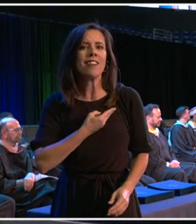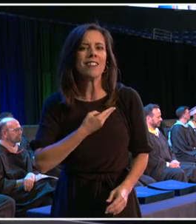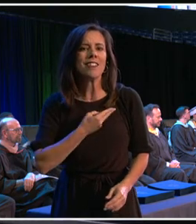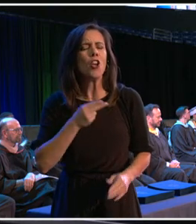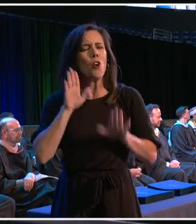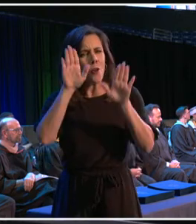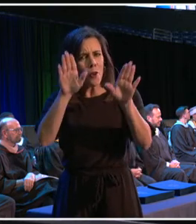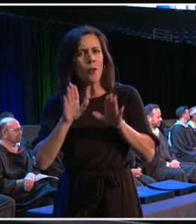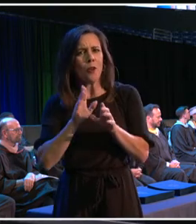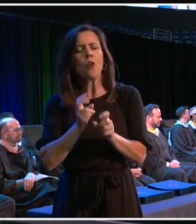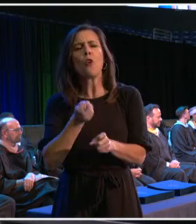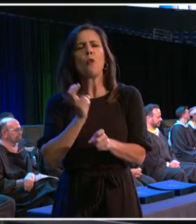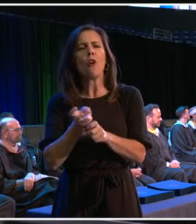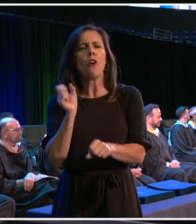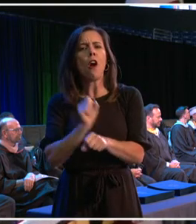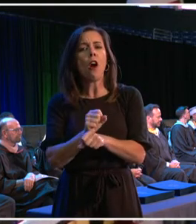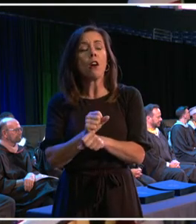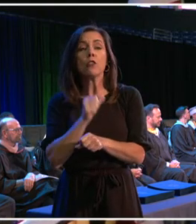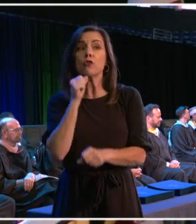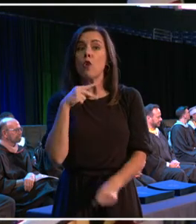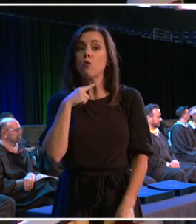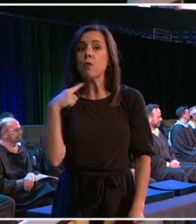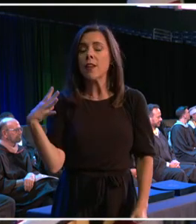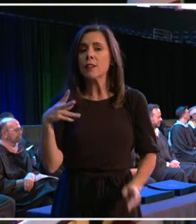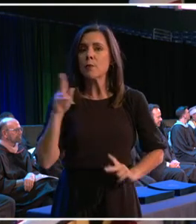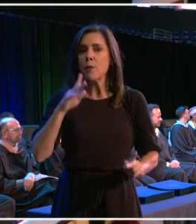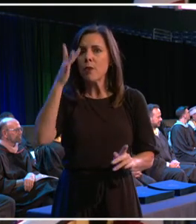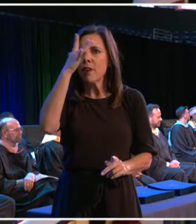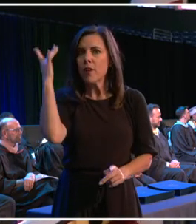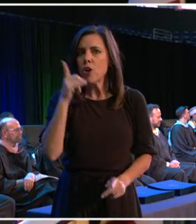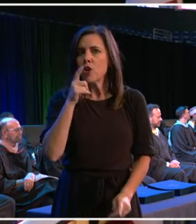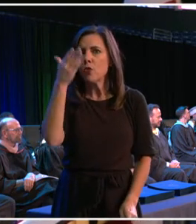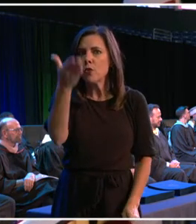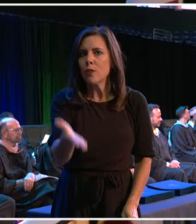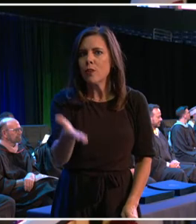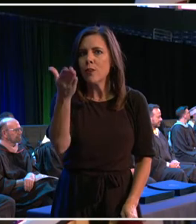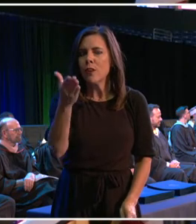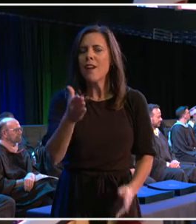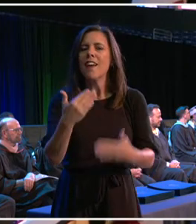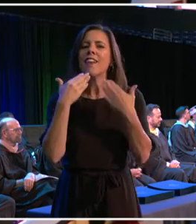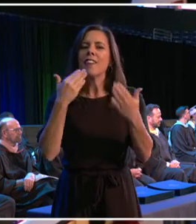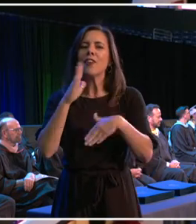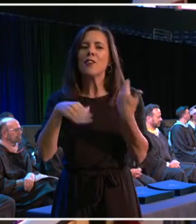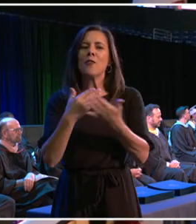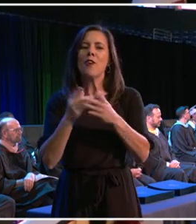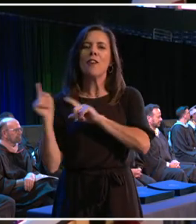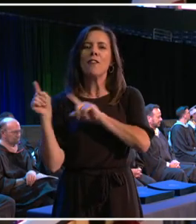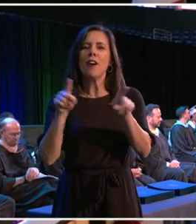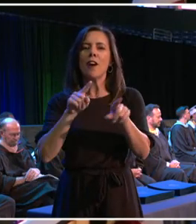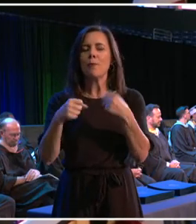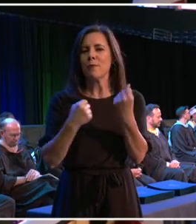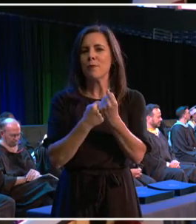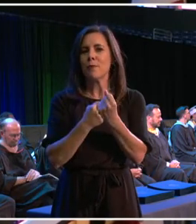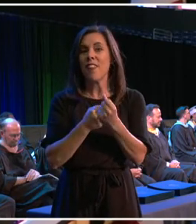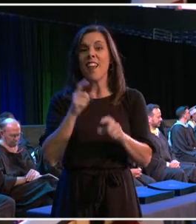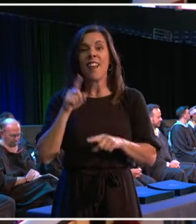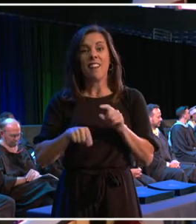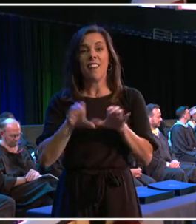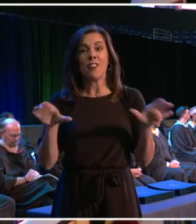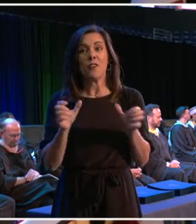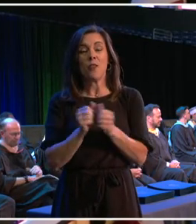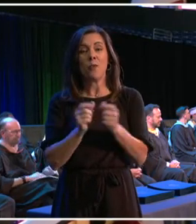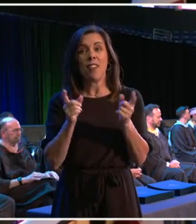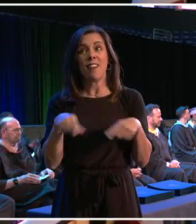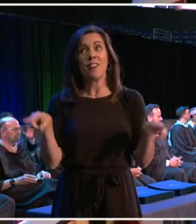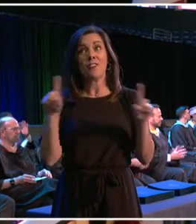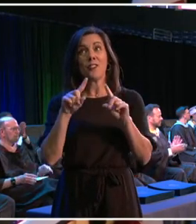work hard or risk being forgotten. Once again, I would like to thank all of you for being here today and showing your support. We could not have done this without you.